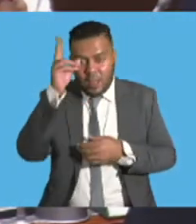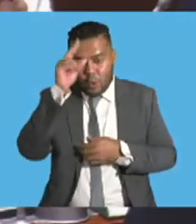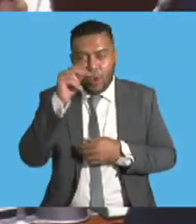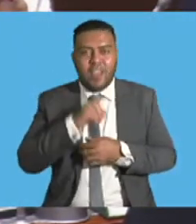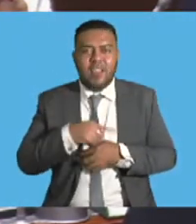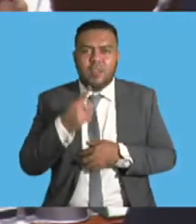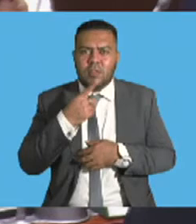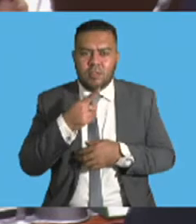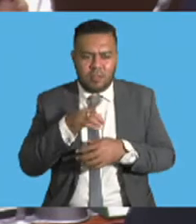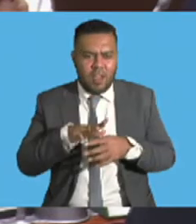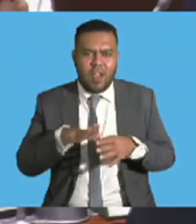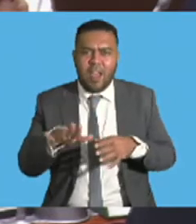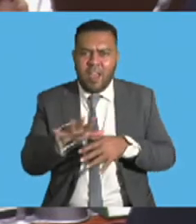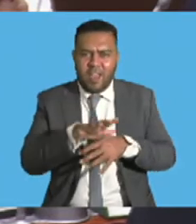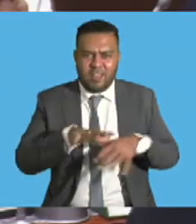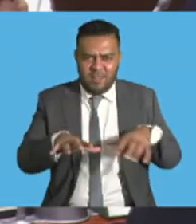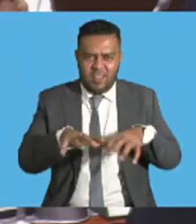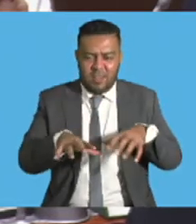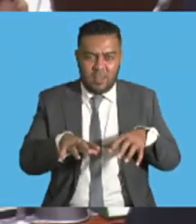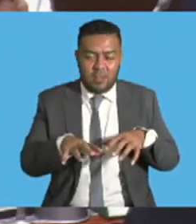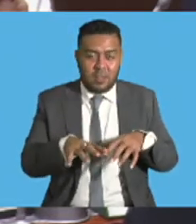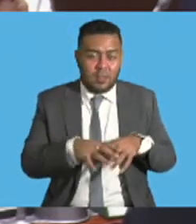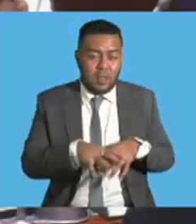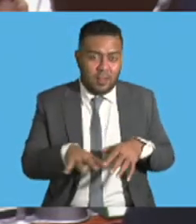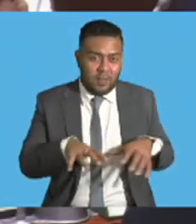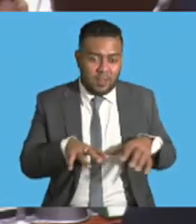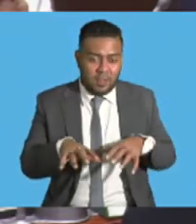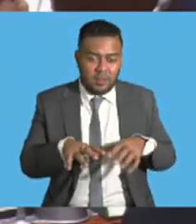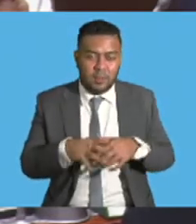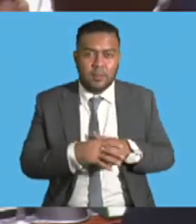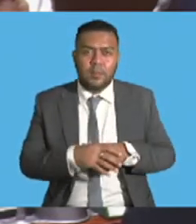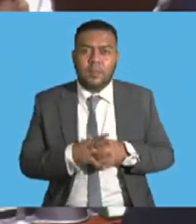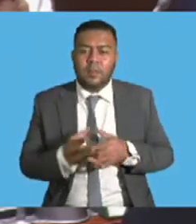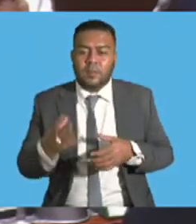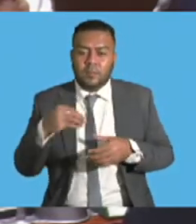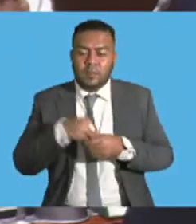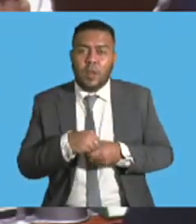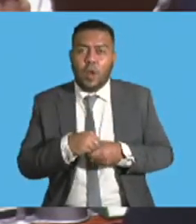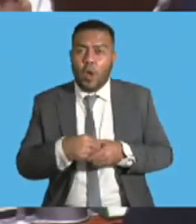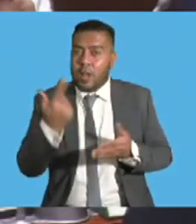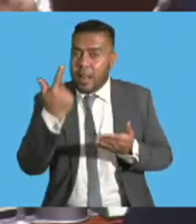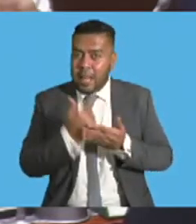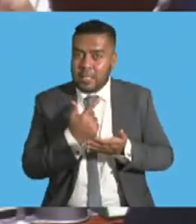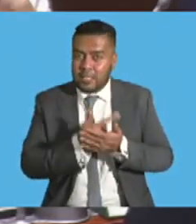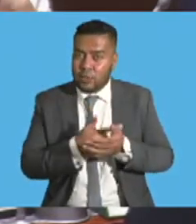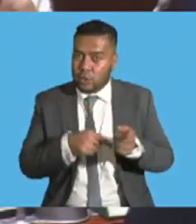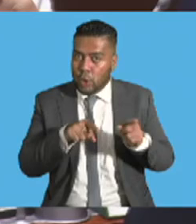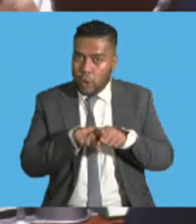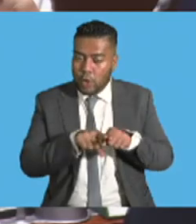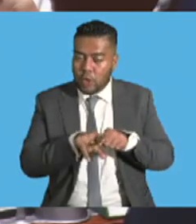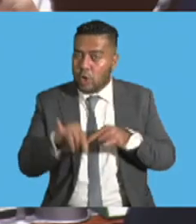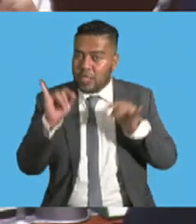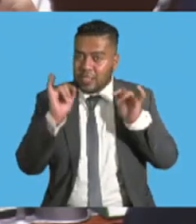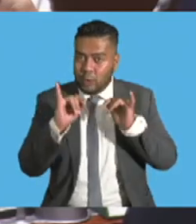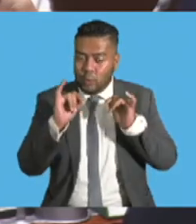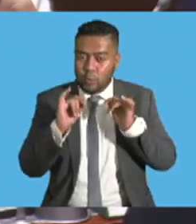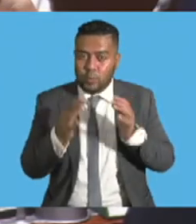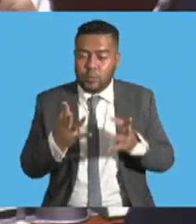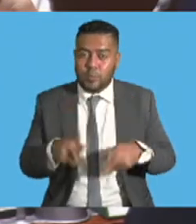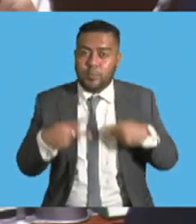activities. Allow for information exchange on lessons learned, issues in promoting